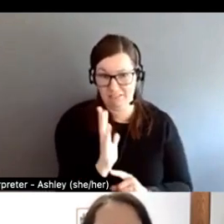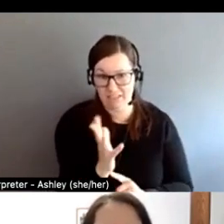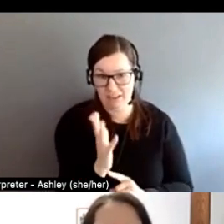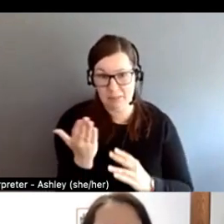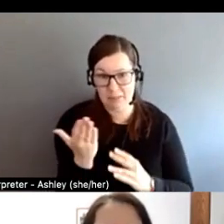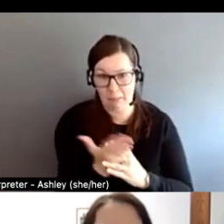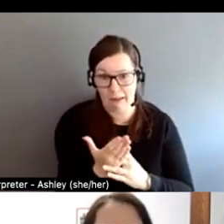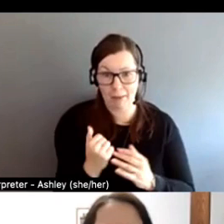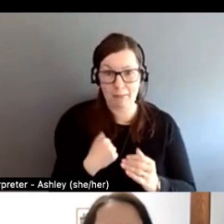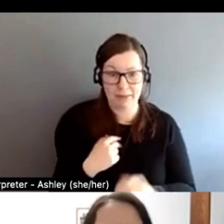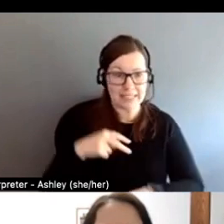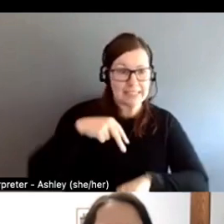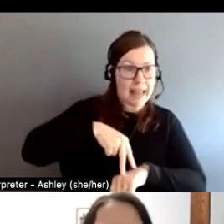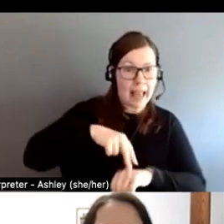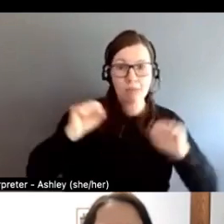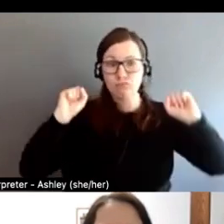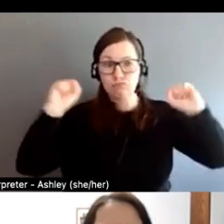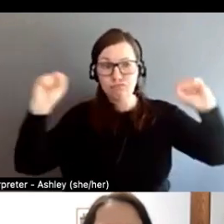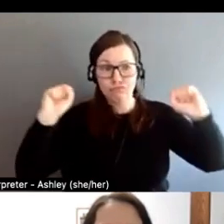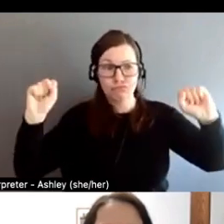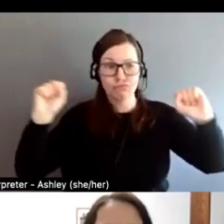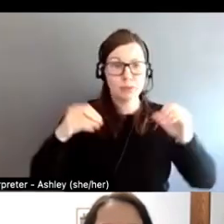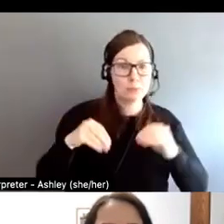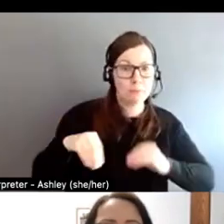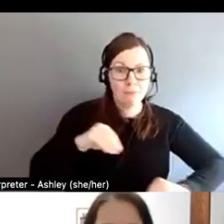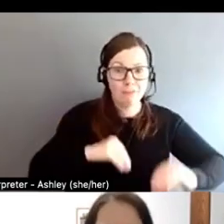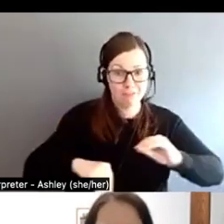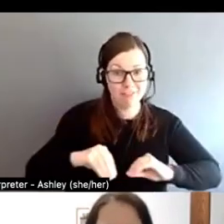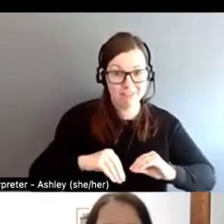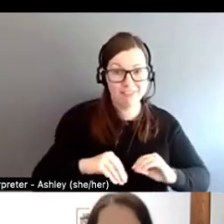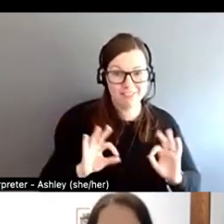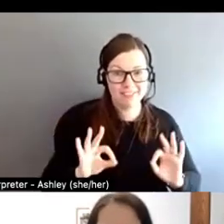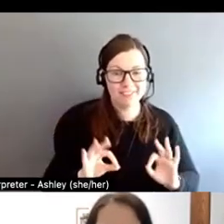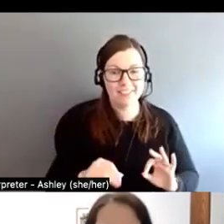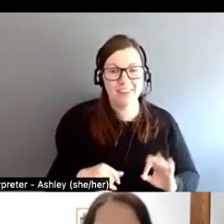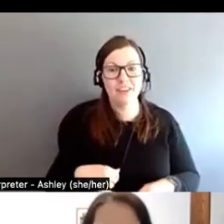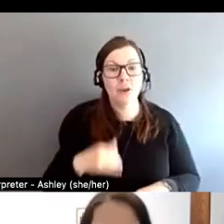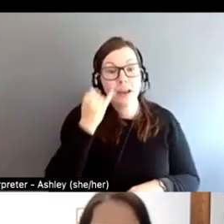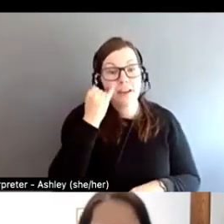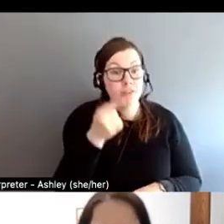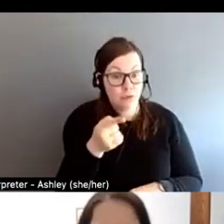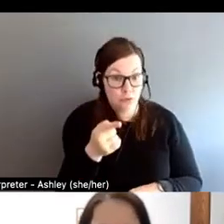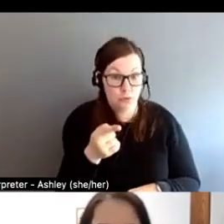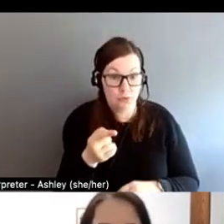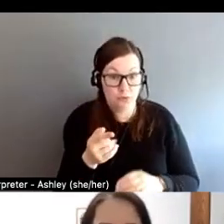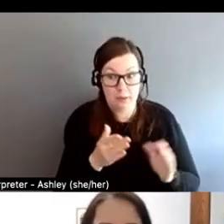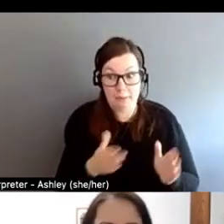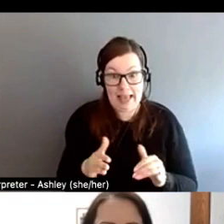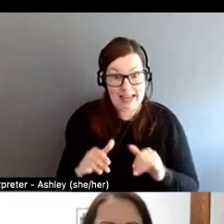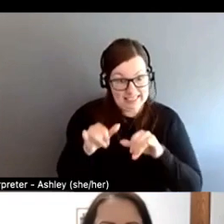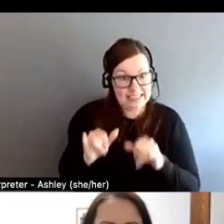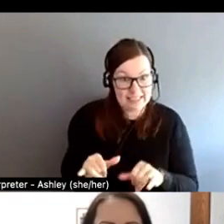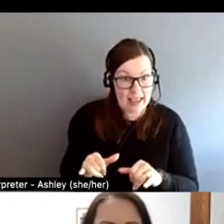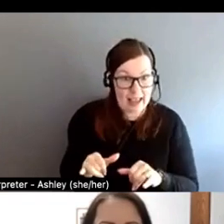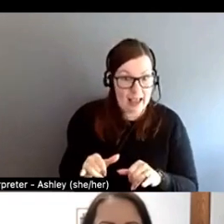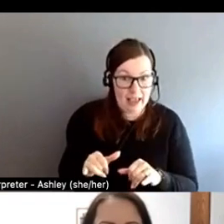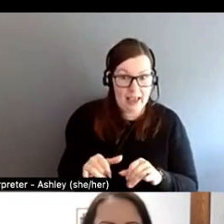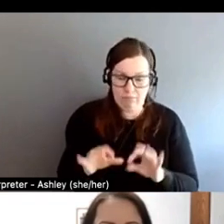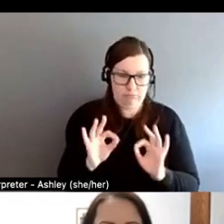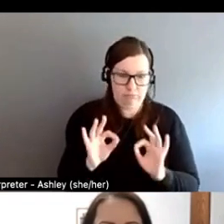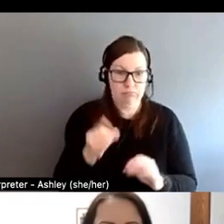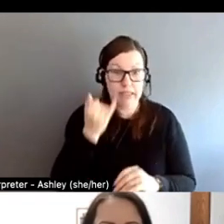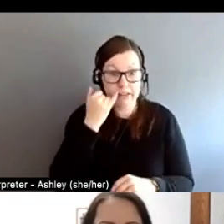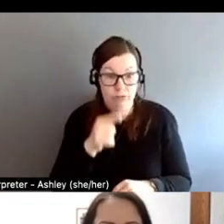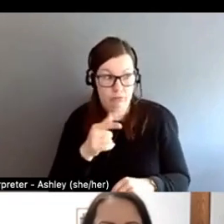so maybe we can do, if those of you who don't plan to stay for our Tech Q&A, maybe we can do the final survey just before everybody else, because not everybody may come